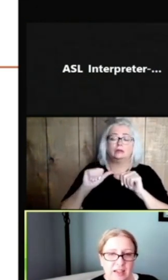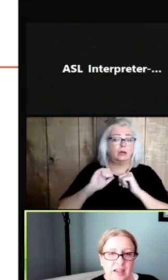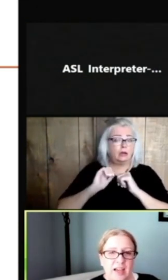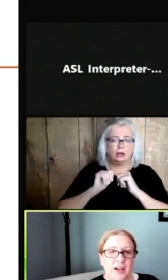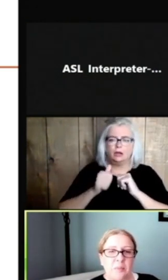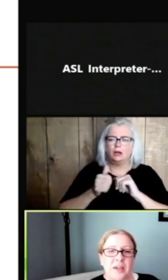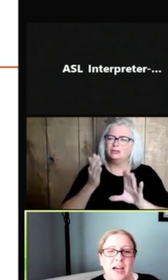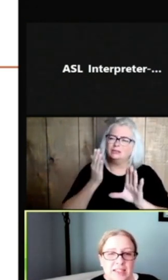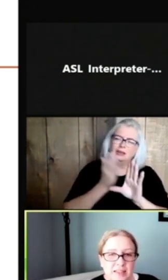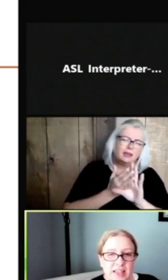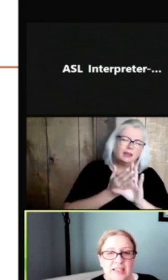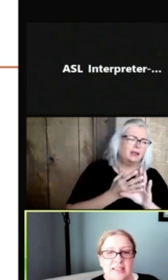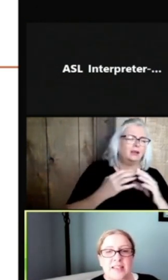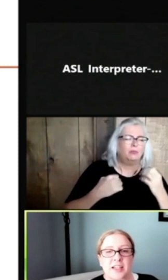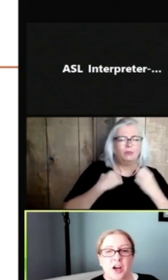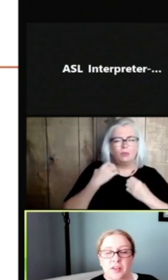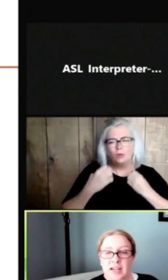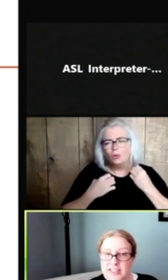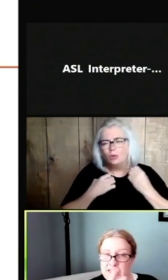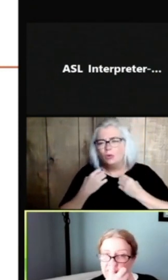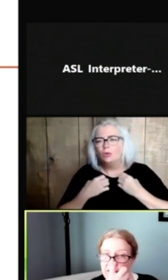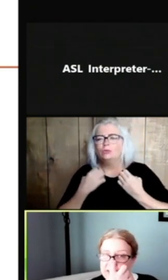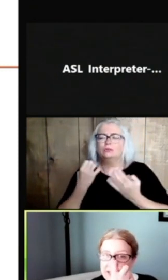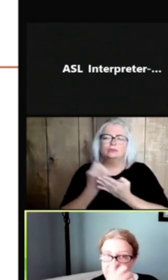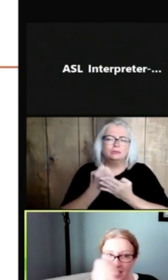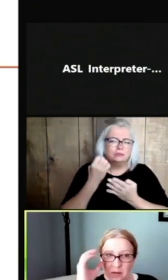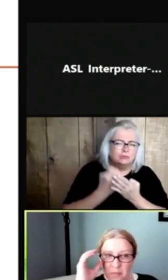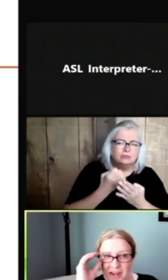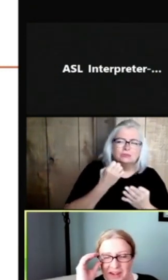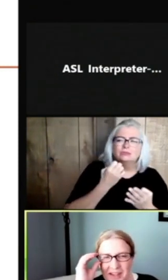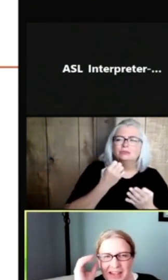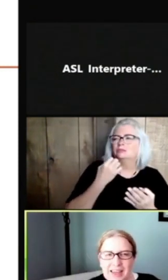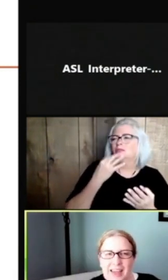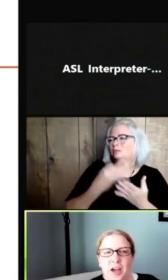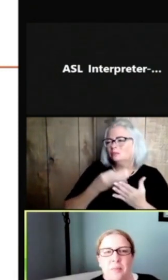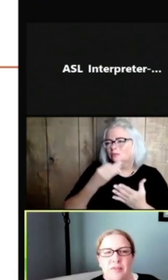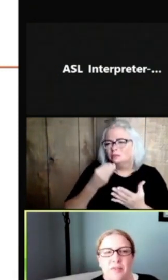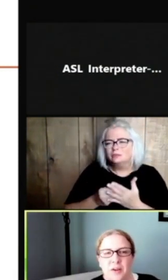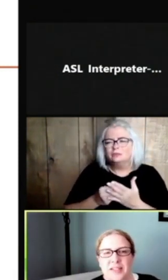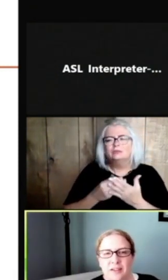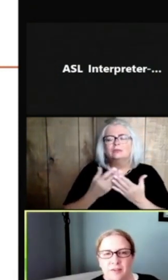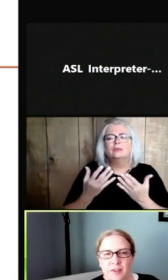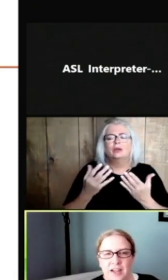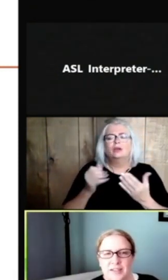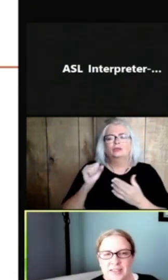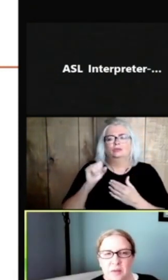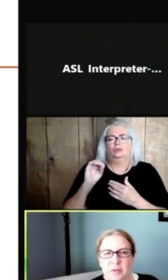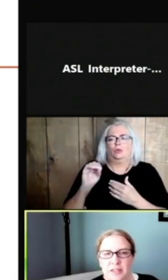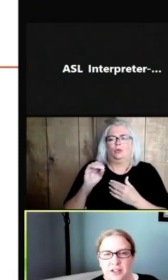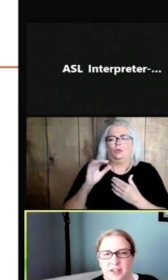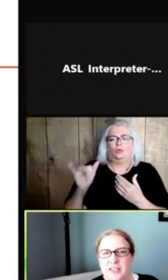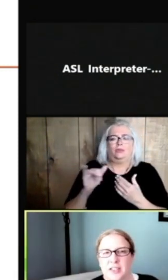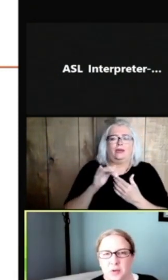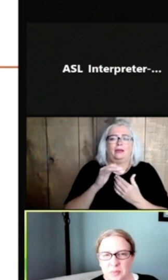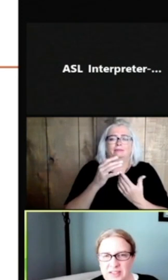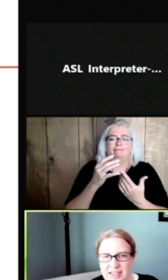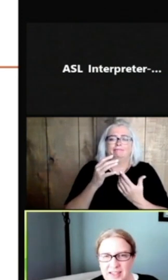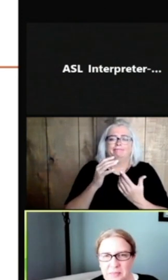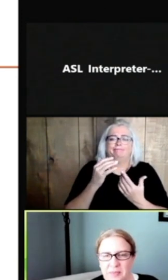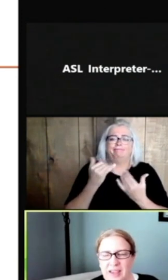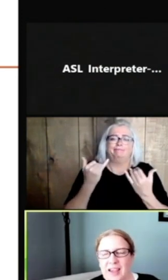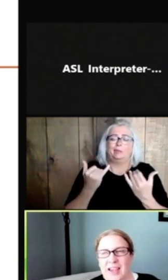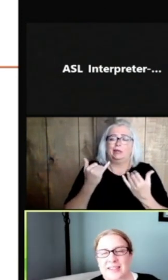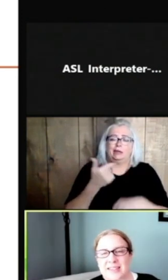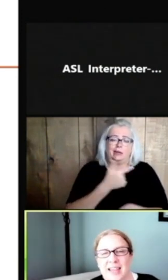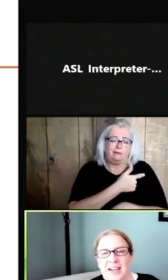communities. Because of this, the COVID-19 vaccination campaign cannot be viewed as a final step in returning to